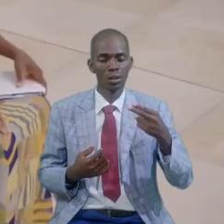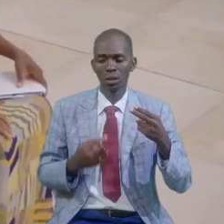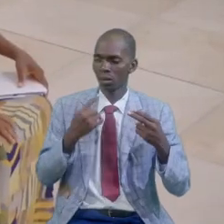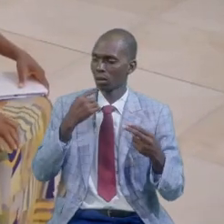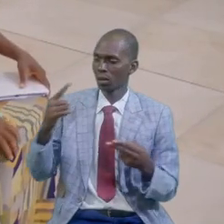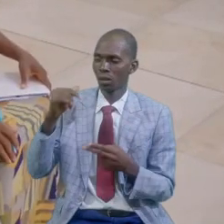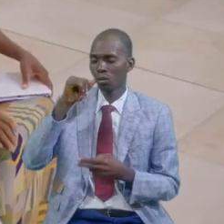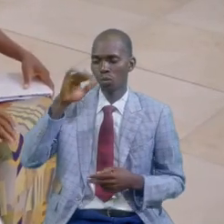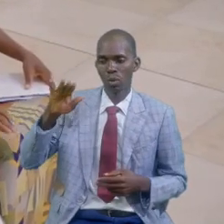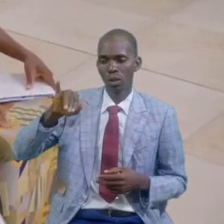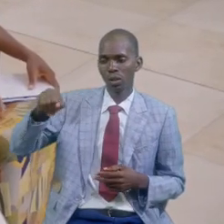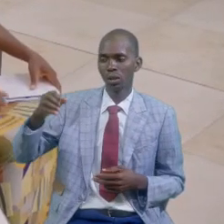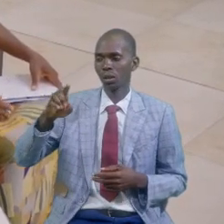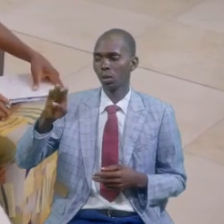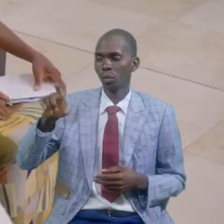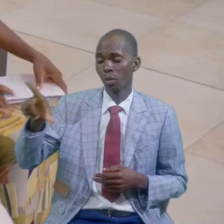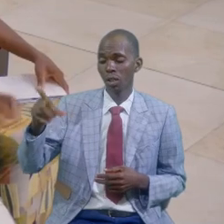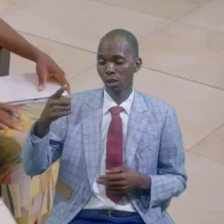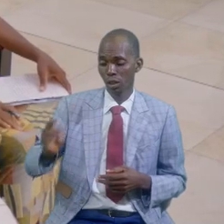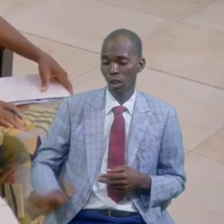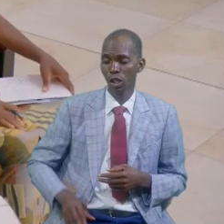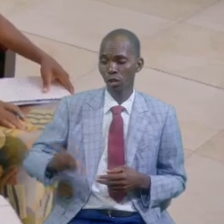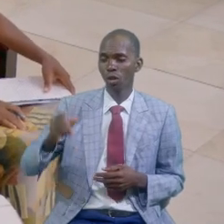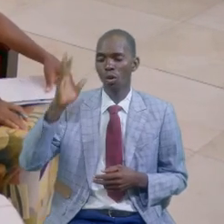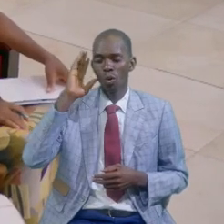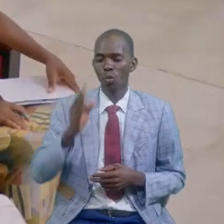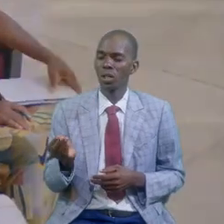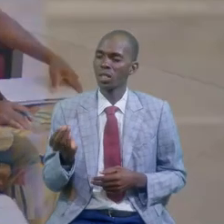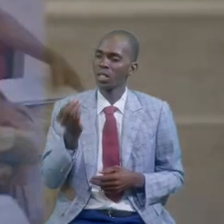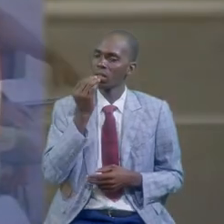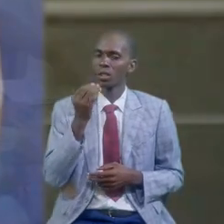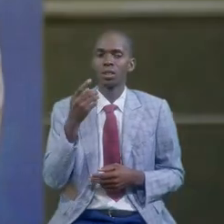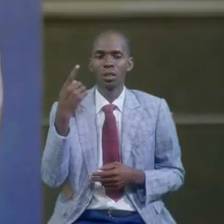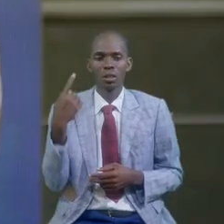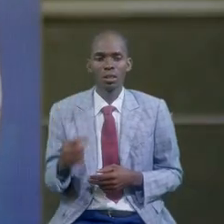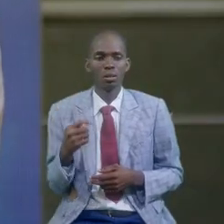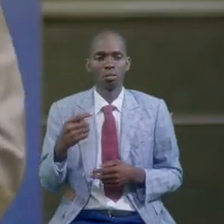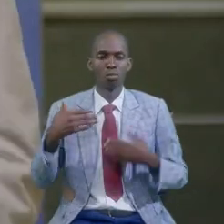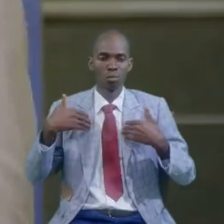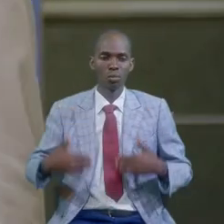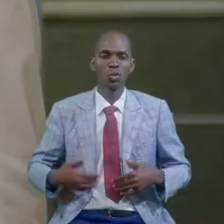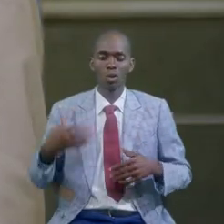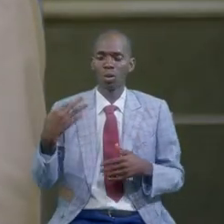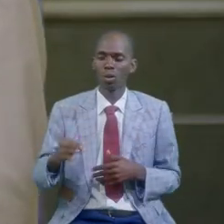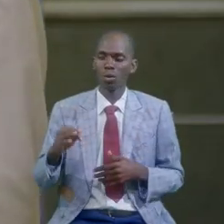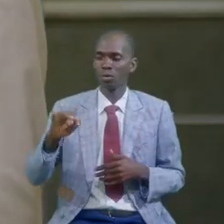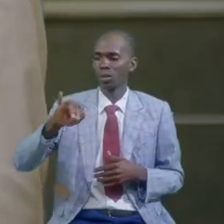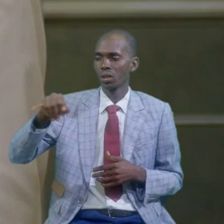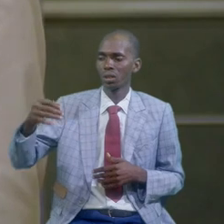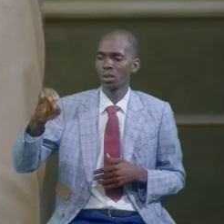shall eat Jezebel by the wall of Jezreel. Her